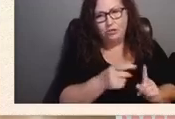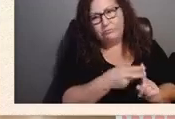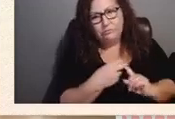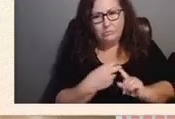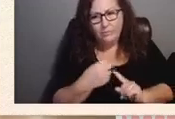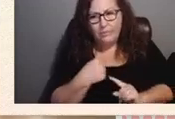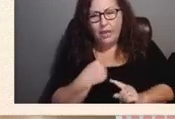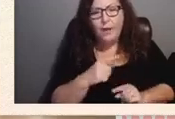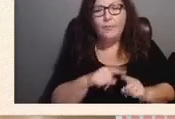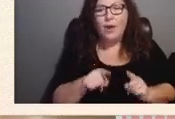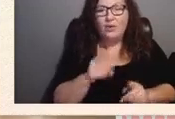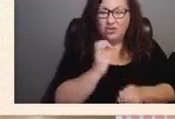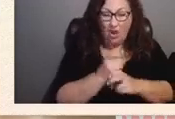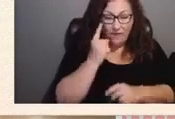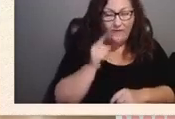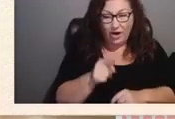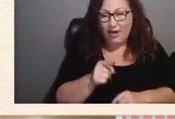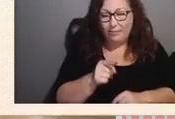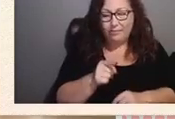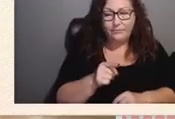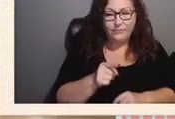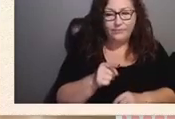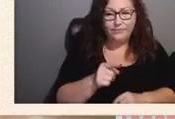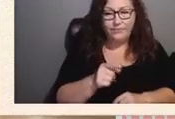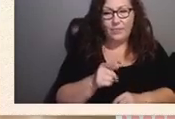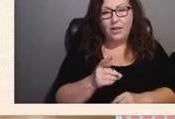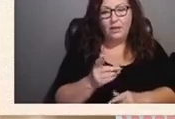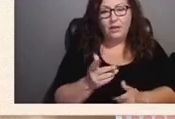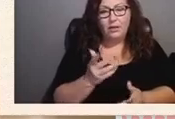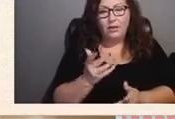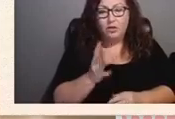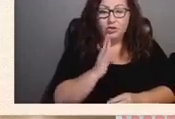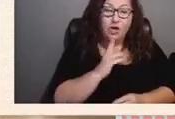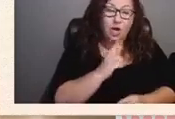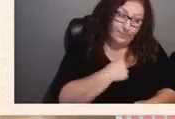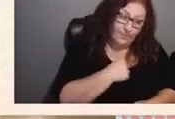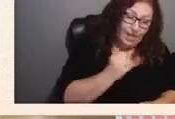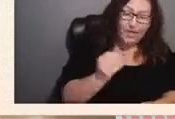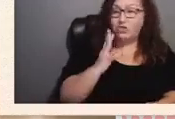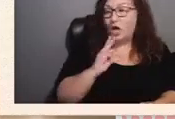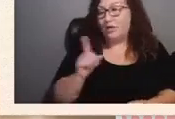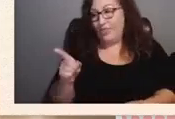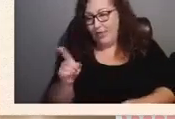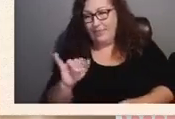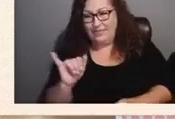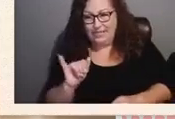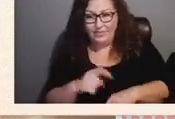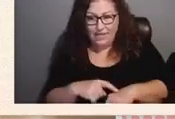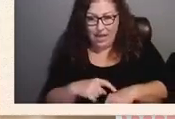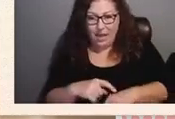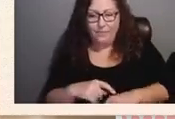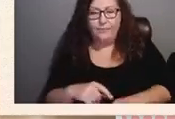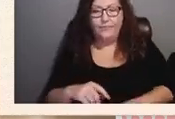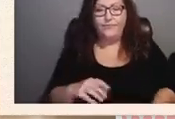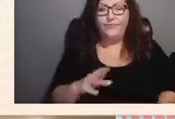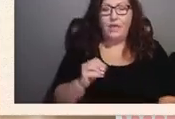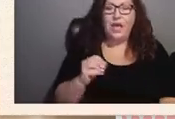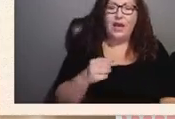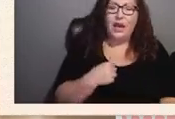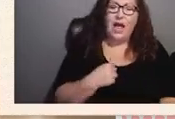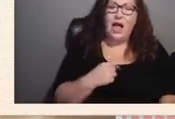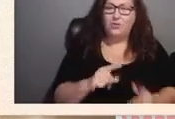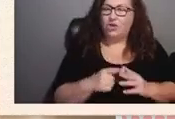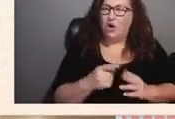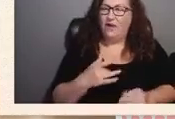for him to talk to me and talk to them at the same time. And I was just starting to feel left